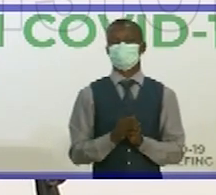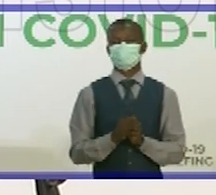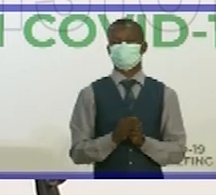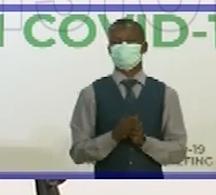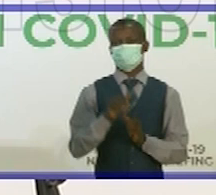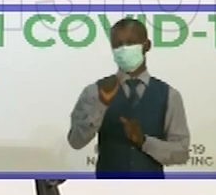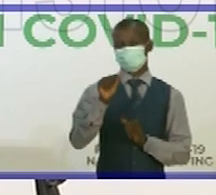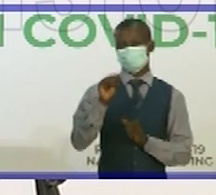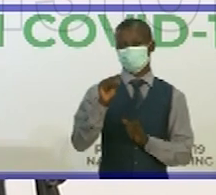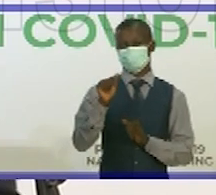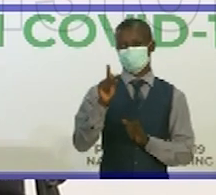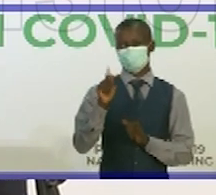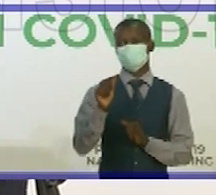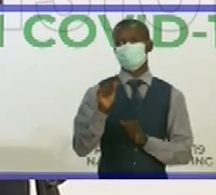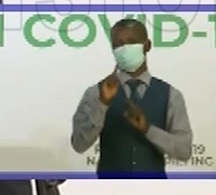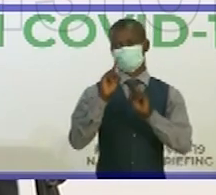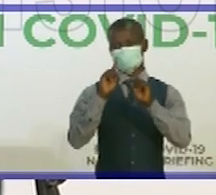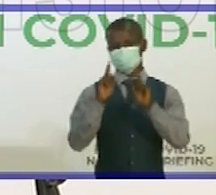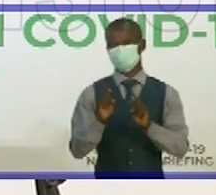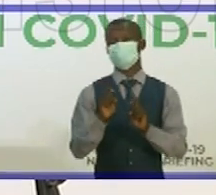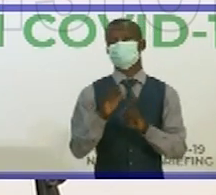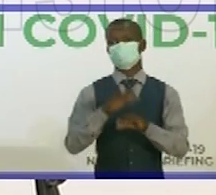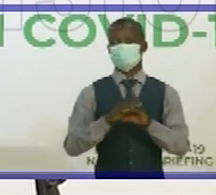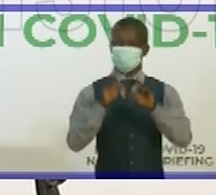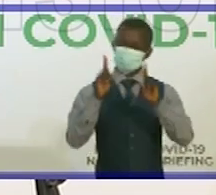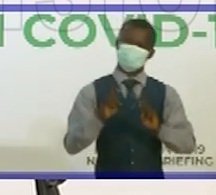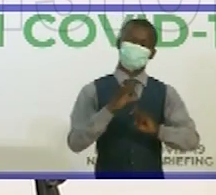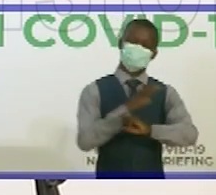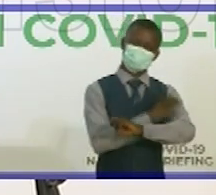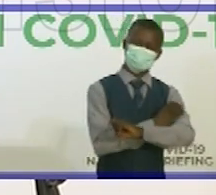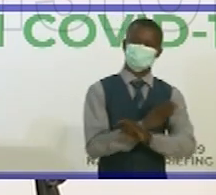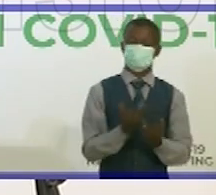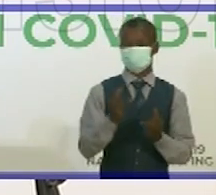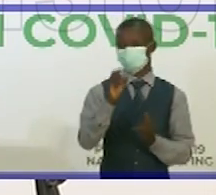Amaka, you asked a few questions about testing our current capacity. So far, we've tested